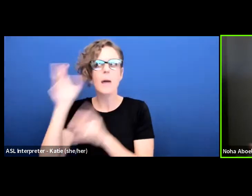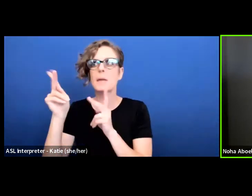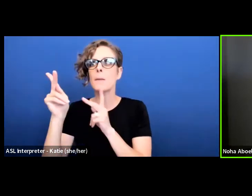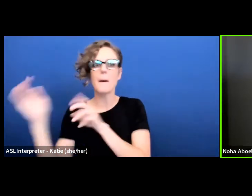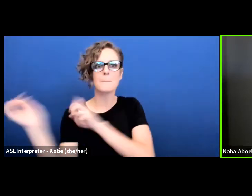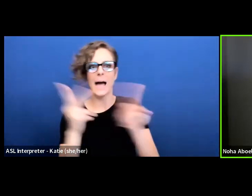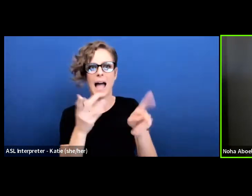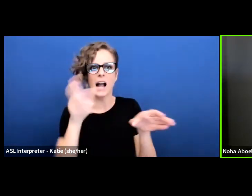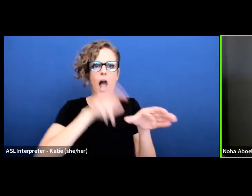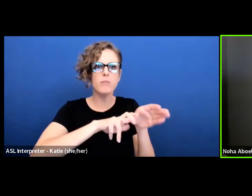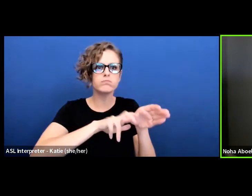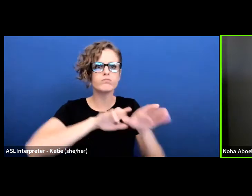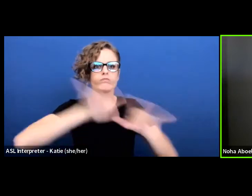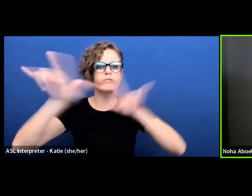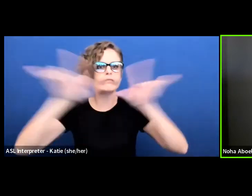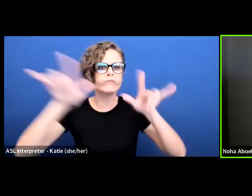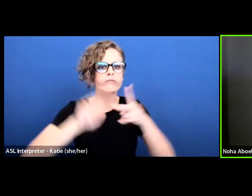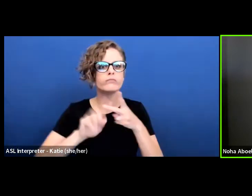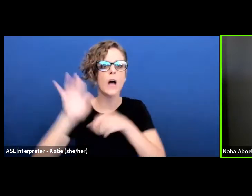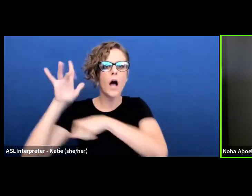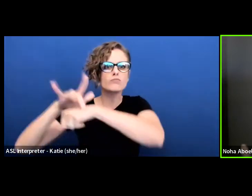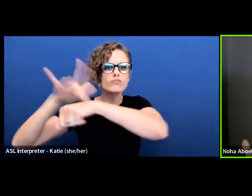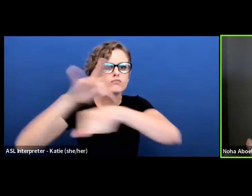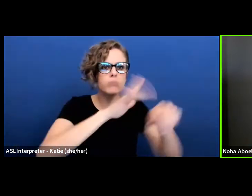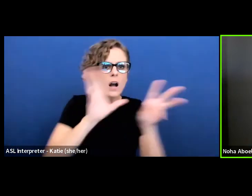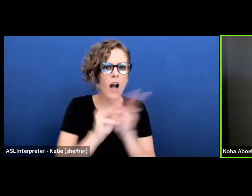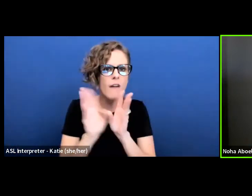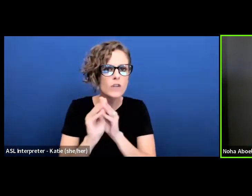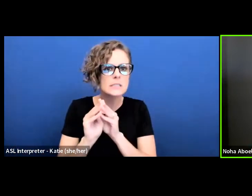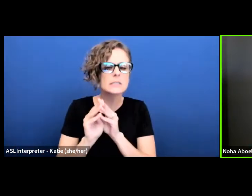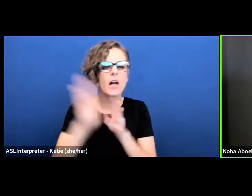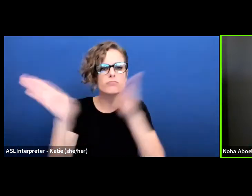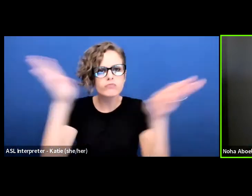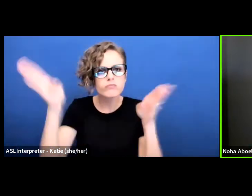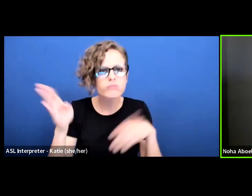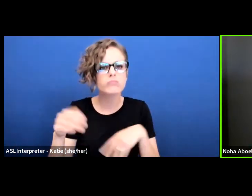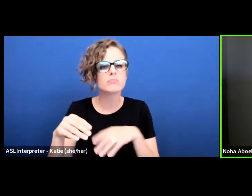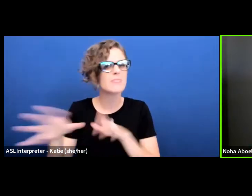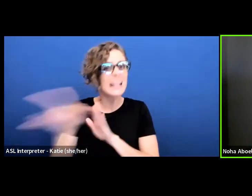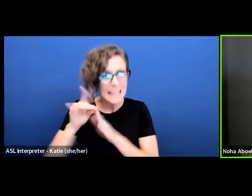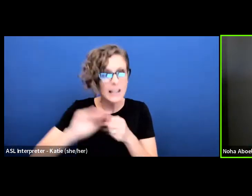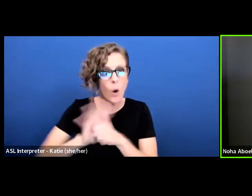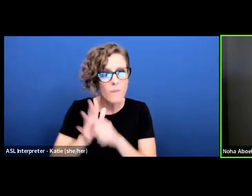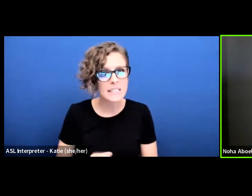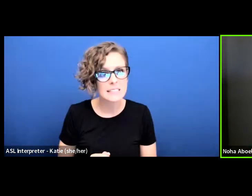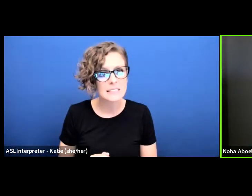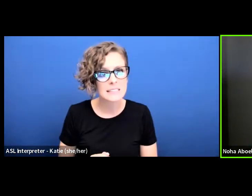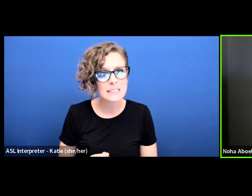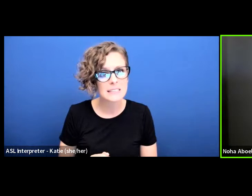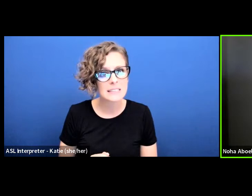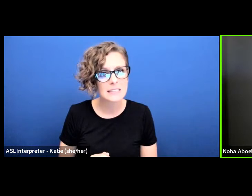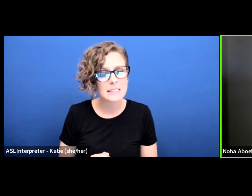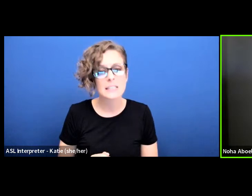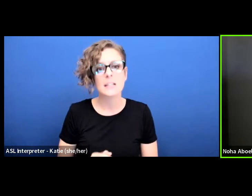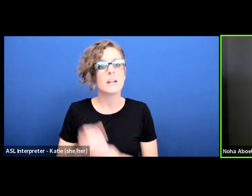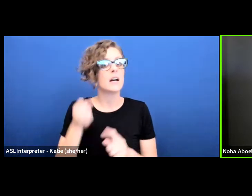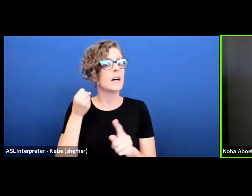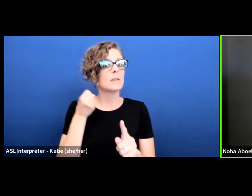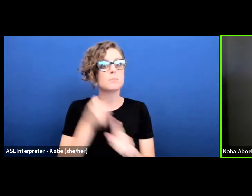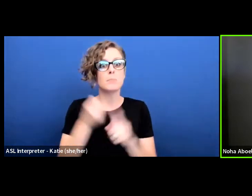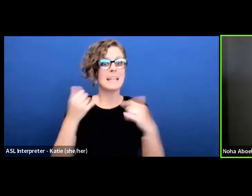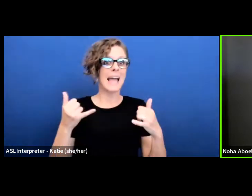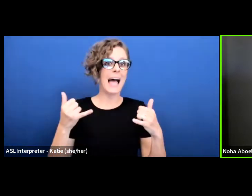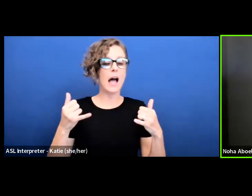airplanes, they're going to conferences, they're getting COVID. We are accepting suddenly a level